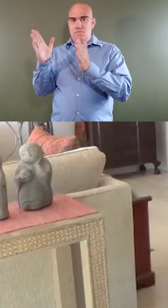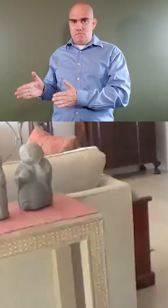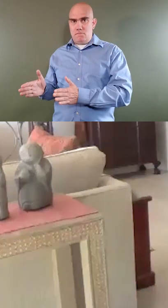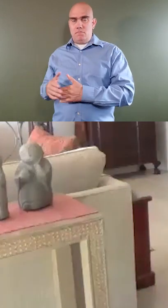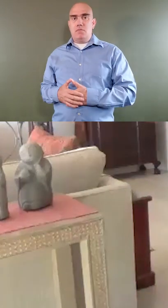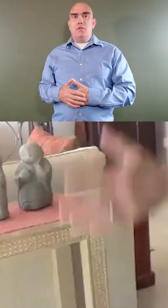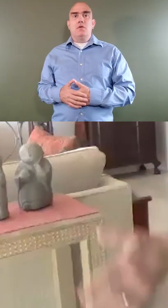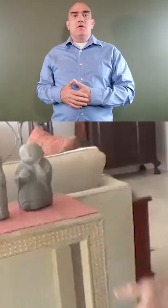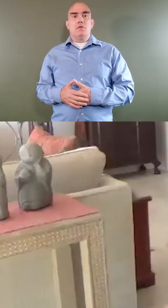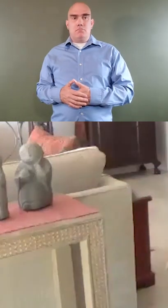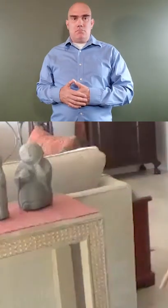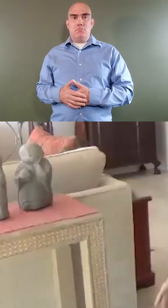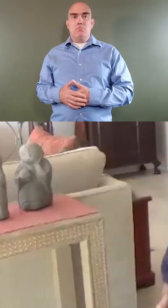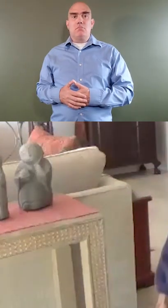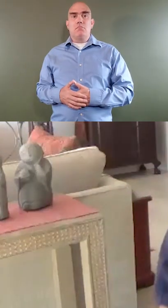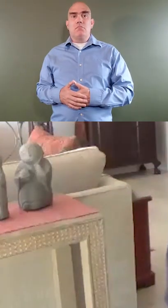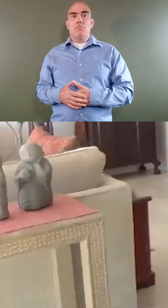turn down on the right.